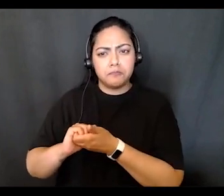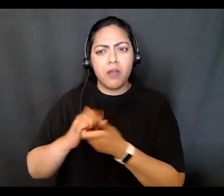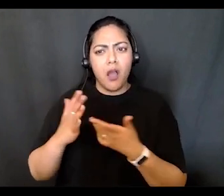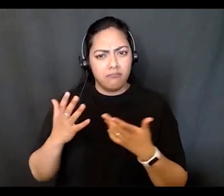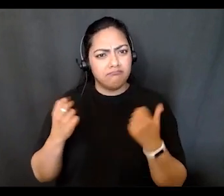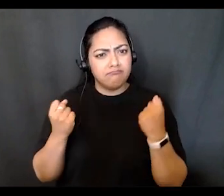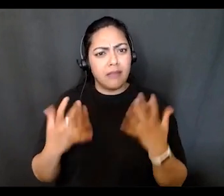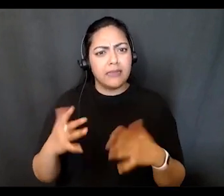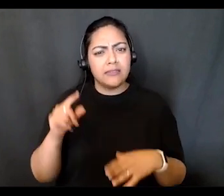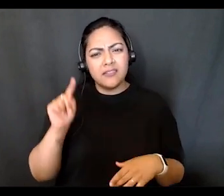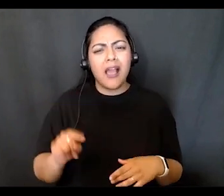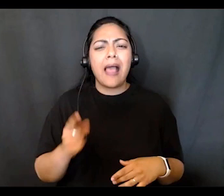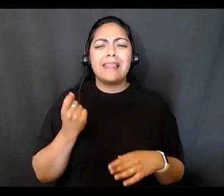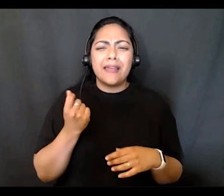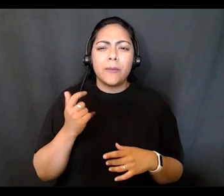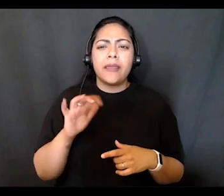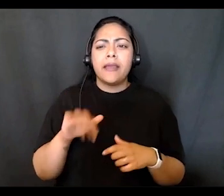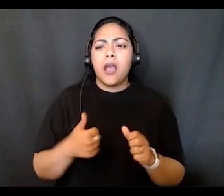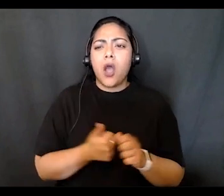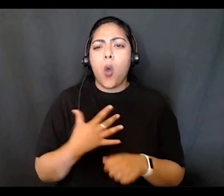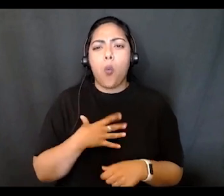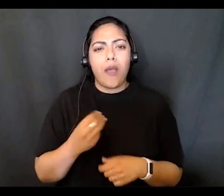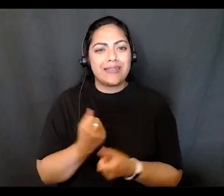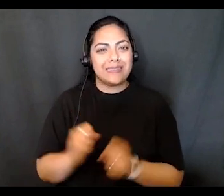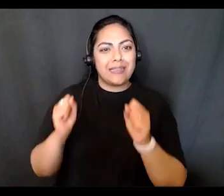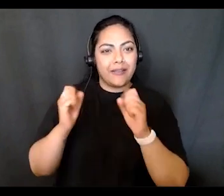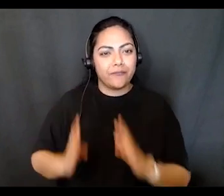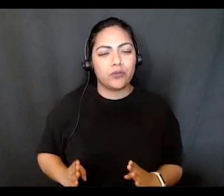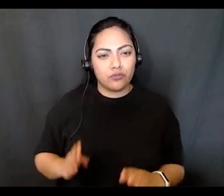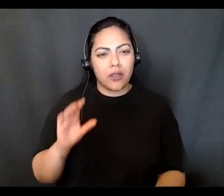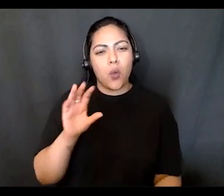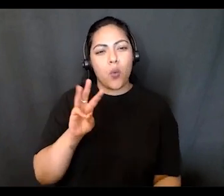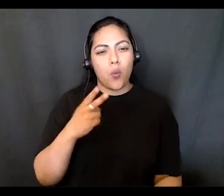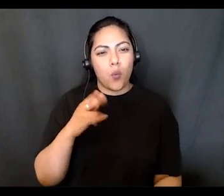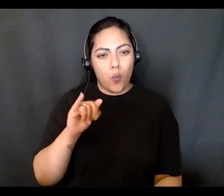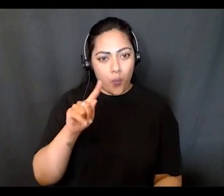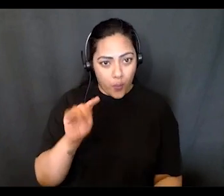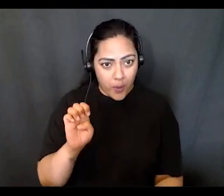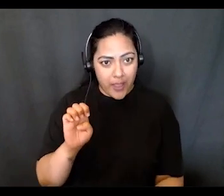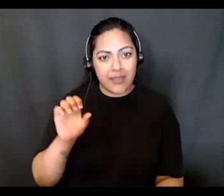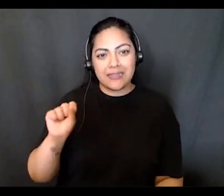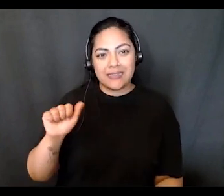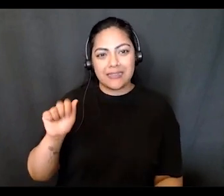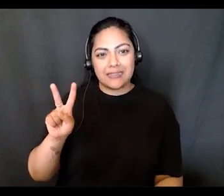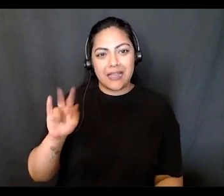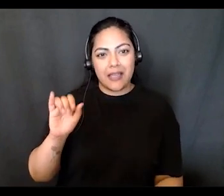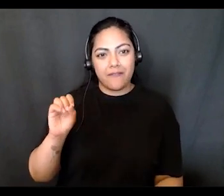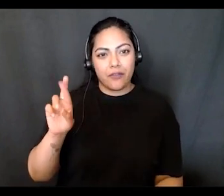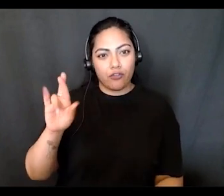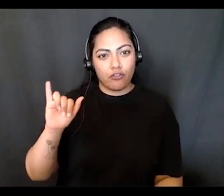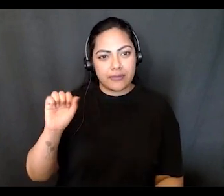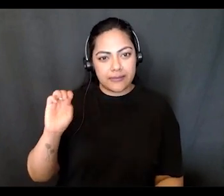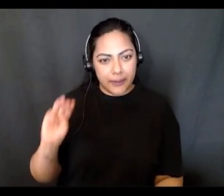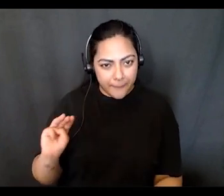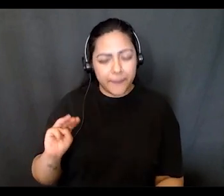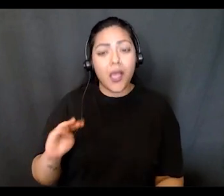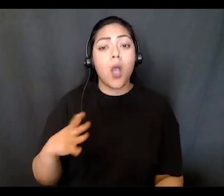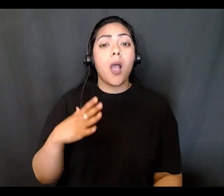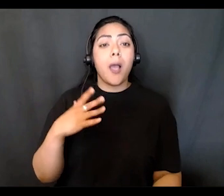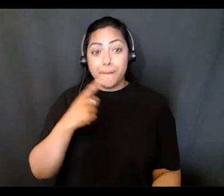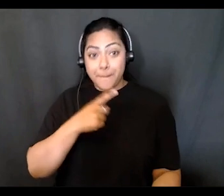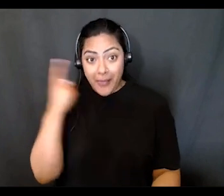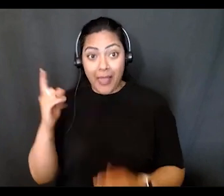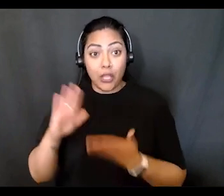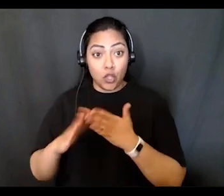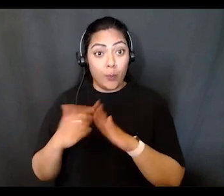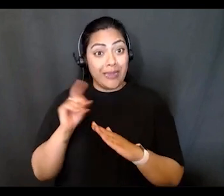There's a lot of white saviorism. So communities don't need to be saved. Communities, I'll say that again, Black communities don't need